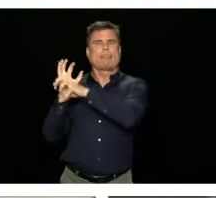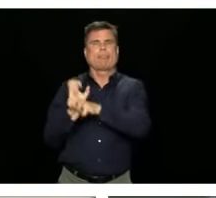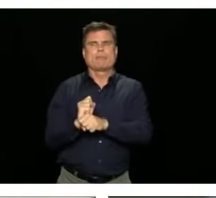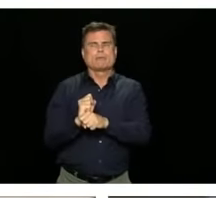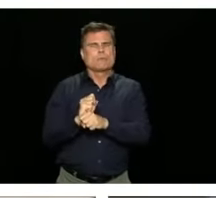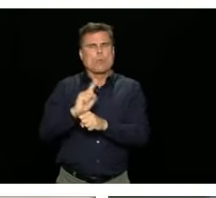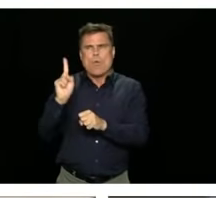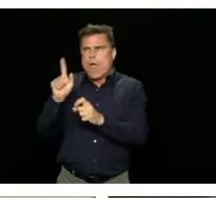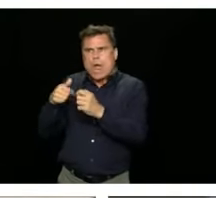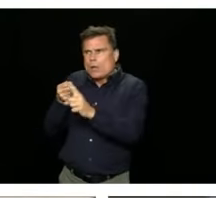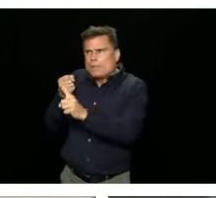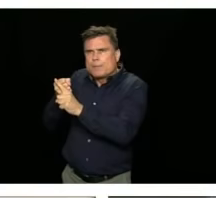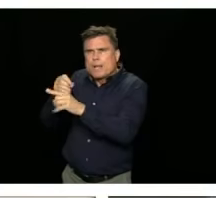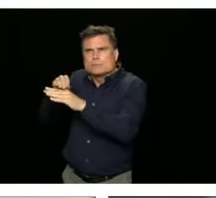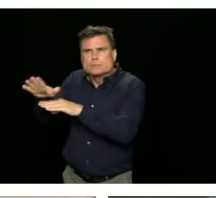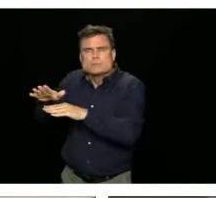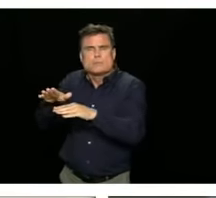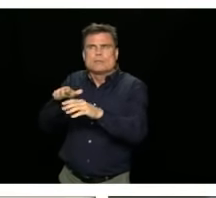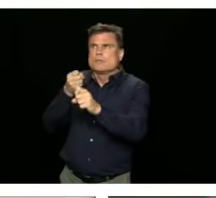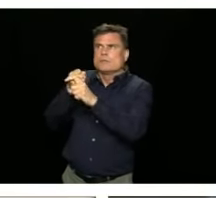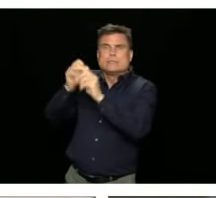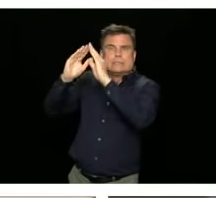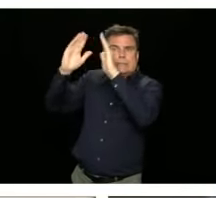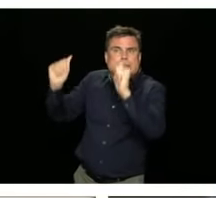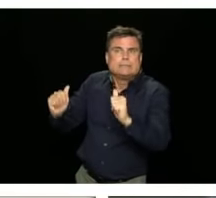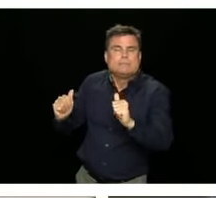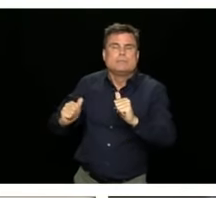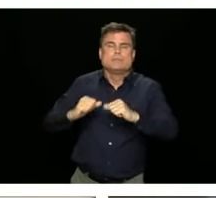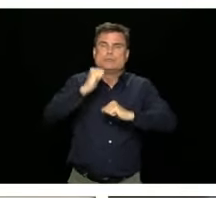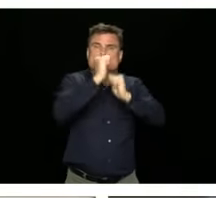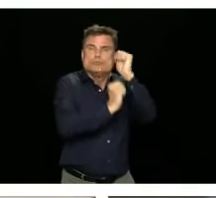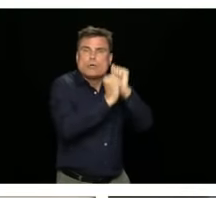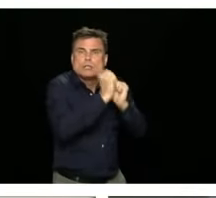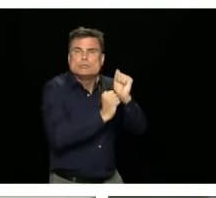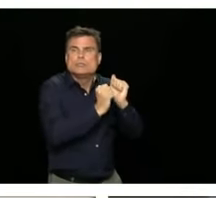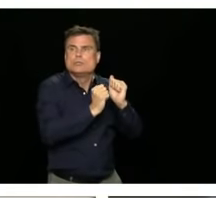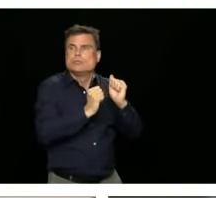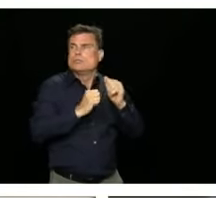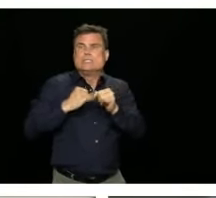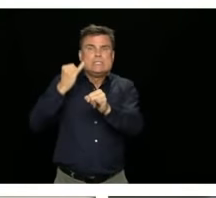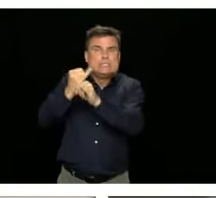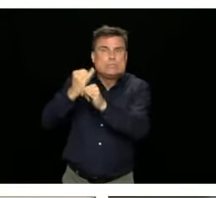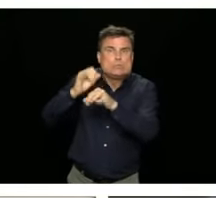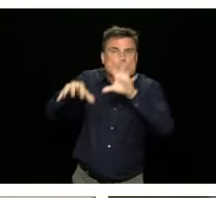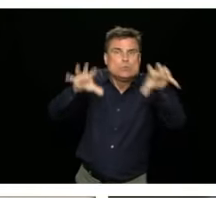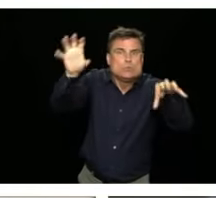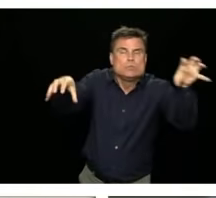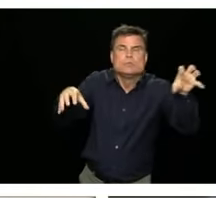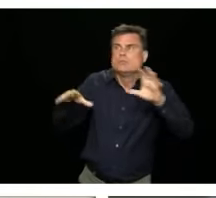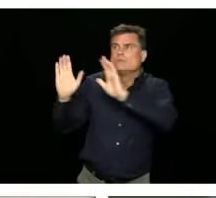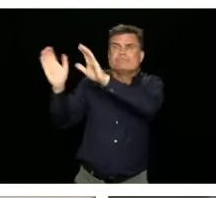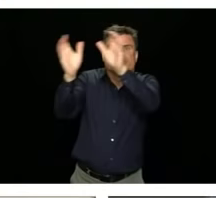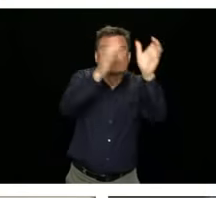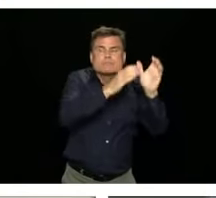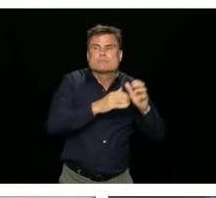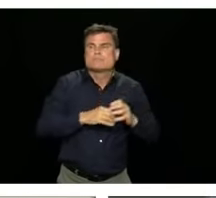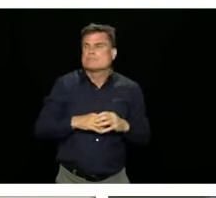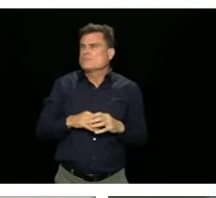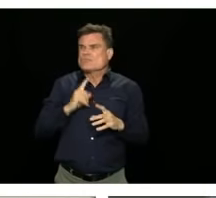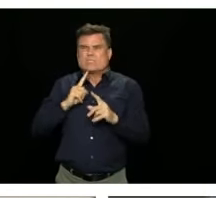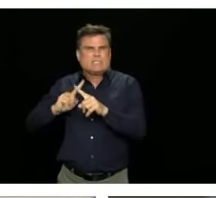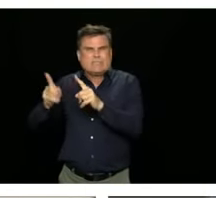work of the institutions that are a part of society, and also, and really importantly, are a part of our